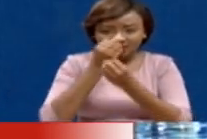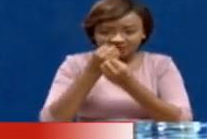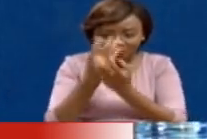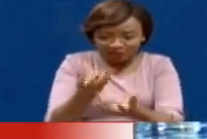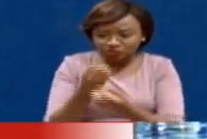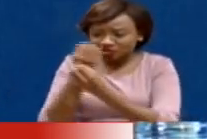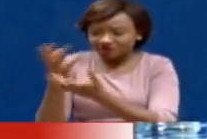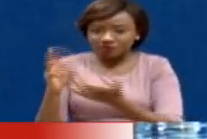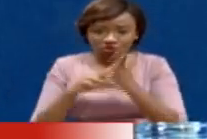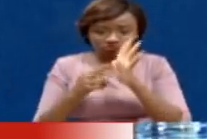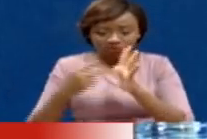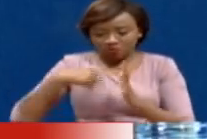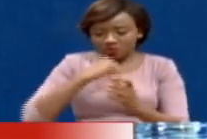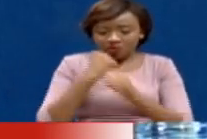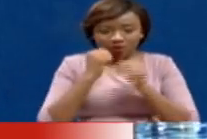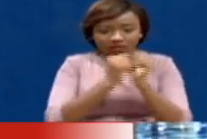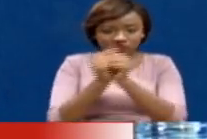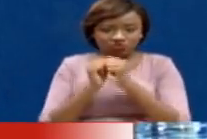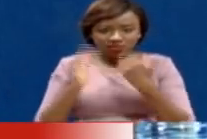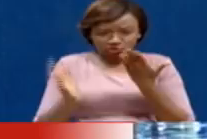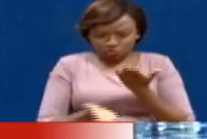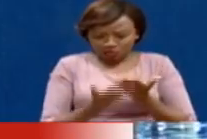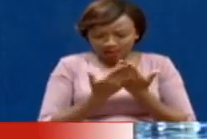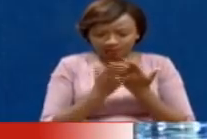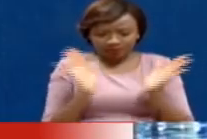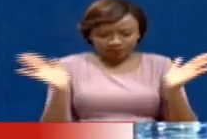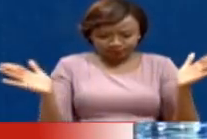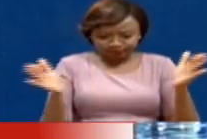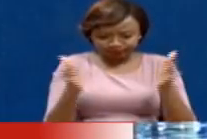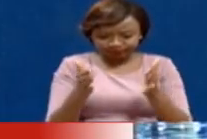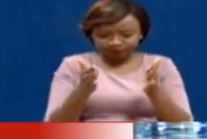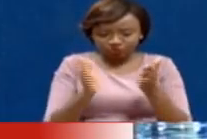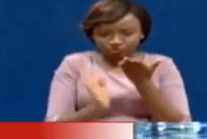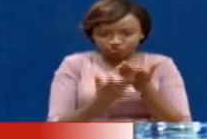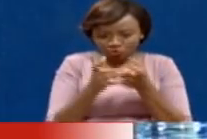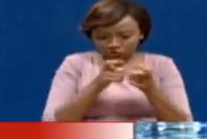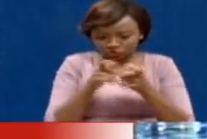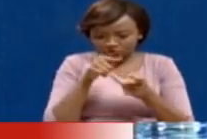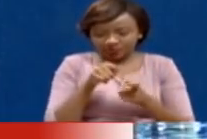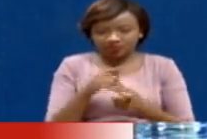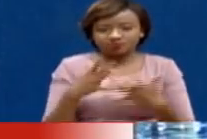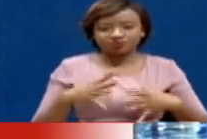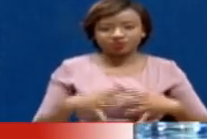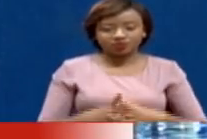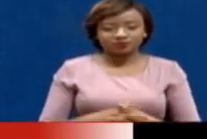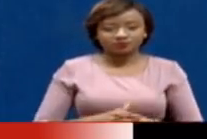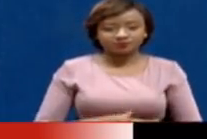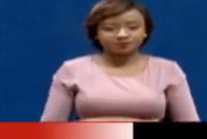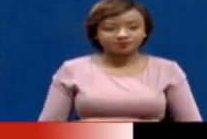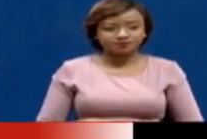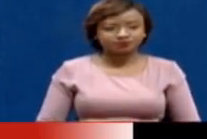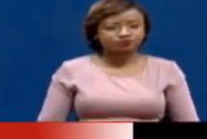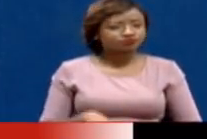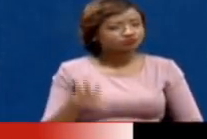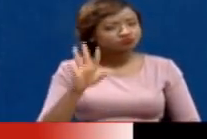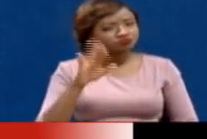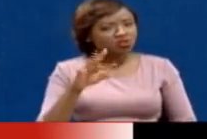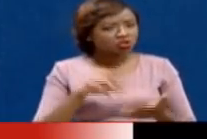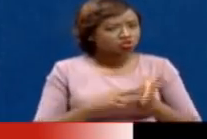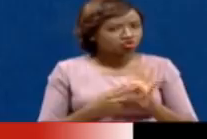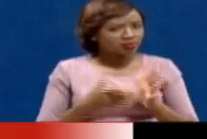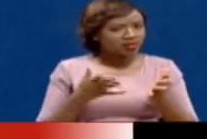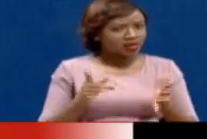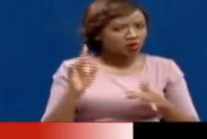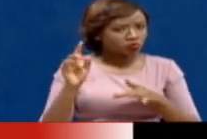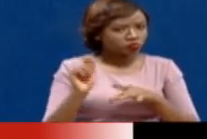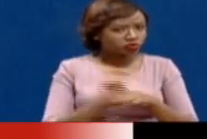that we keep the numbers within manageable and controllable levels. So right now, DG, you're talking about